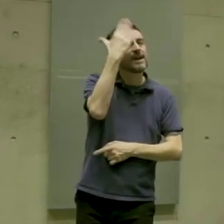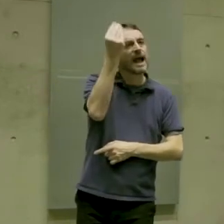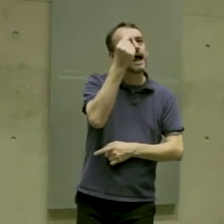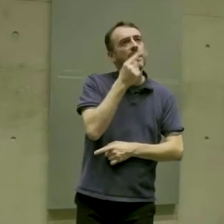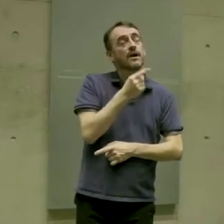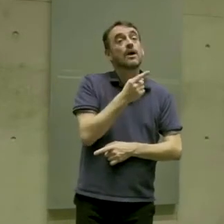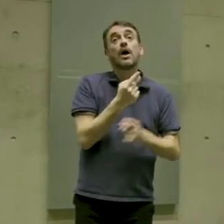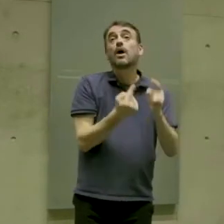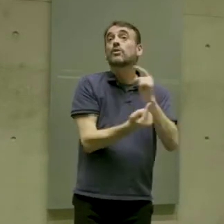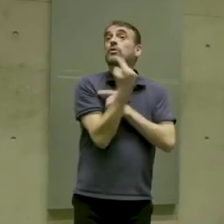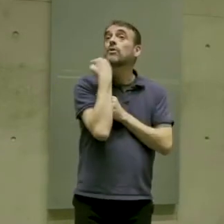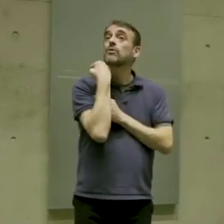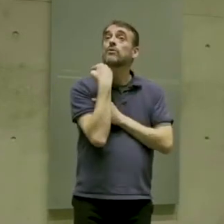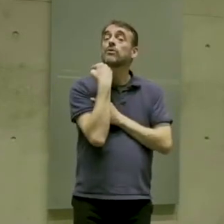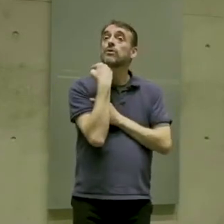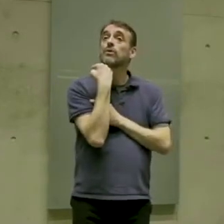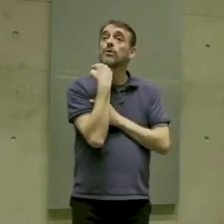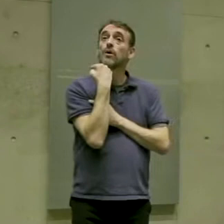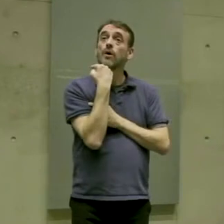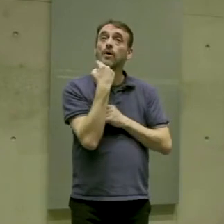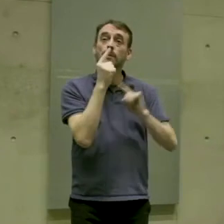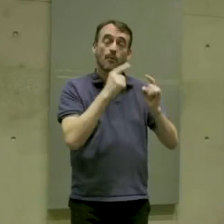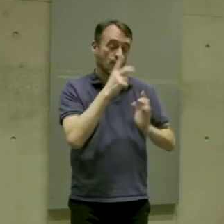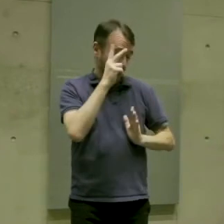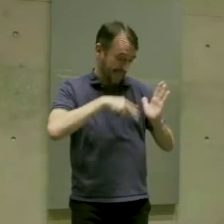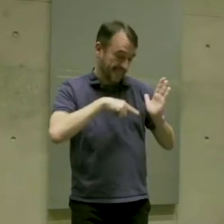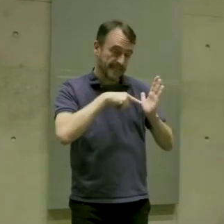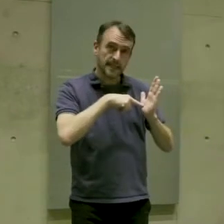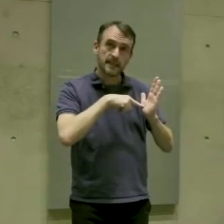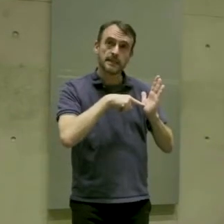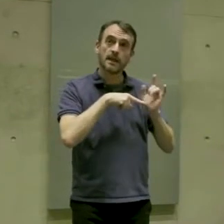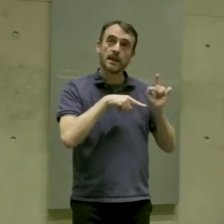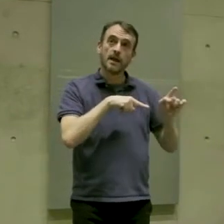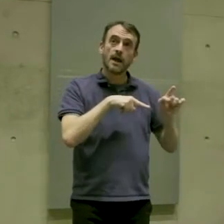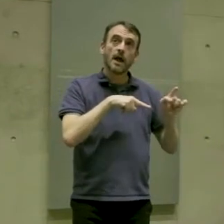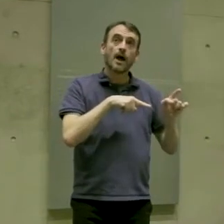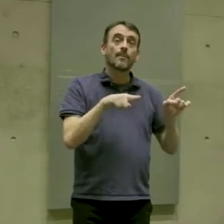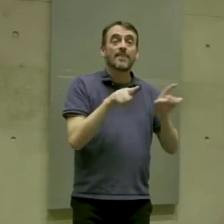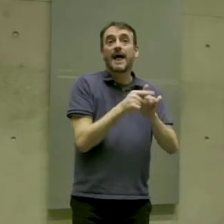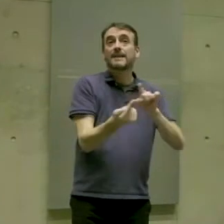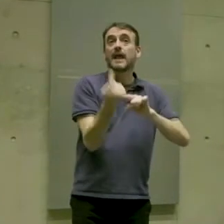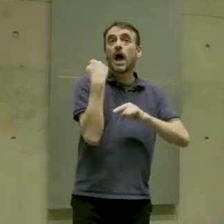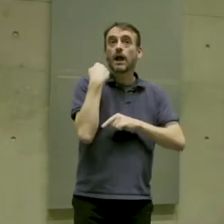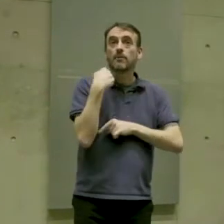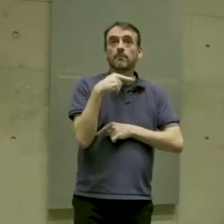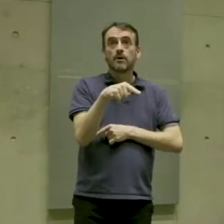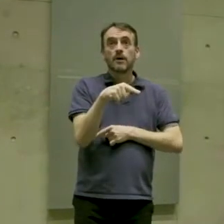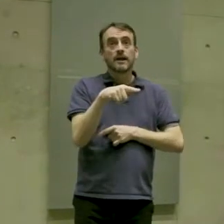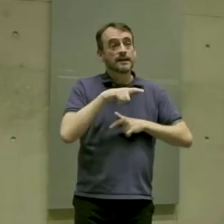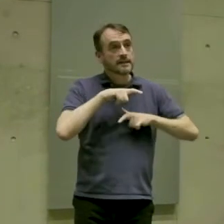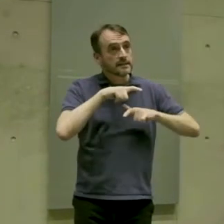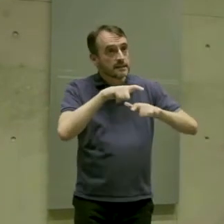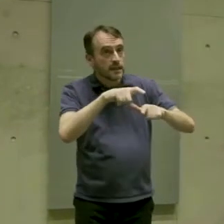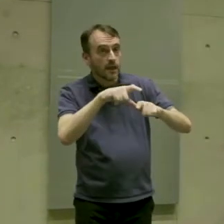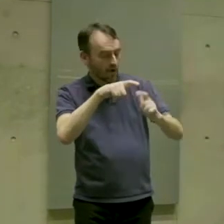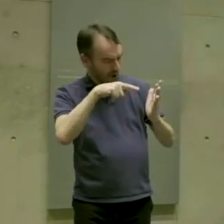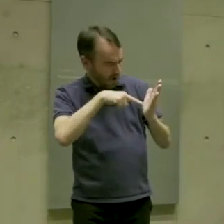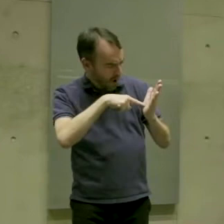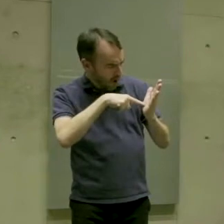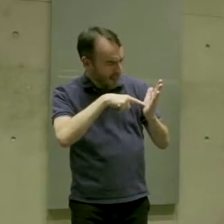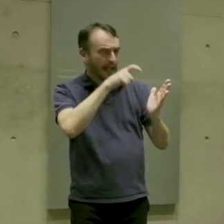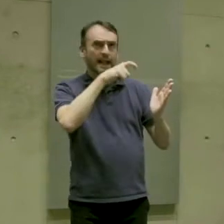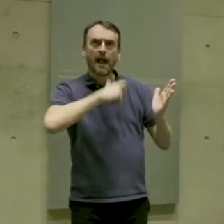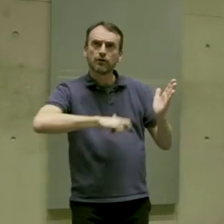at the time, they were watching terrifying things happen to someone who looked like them, who dressed like them, who spoke like